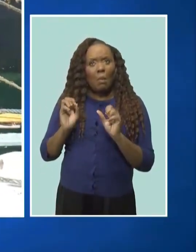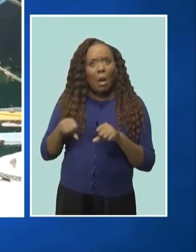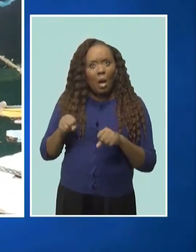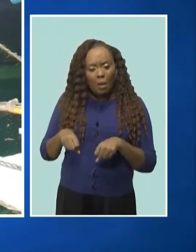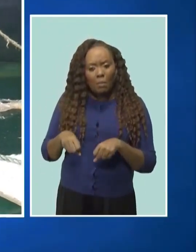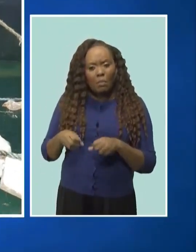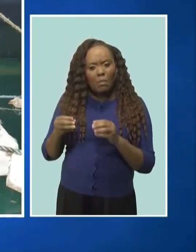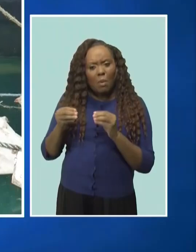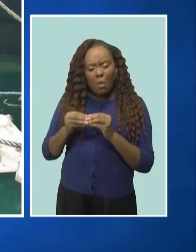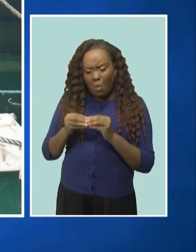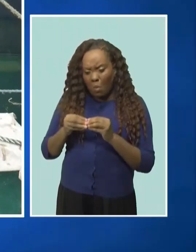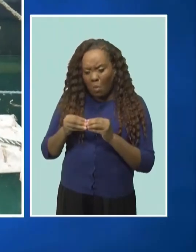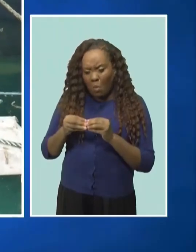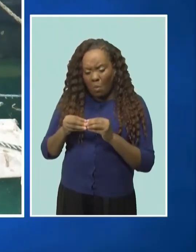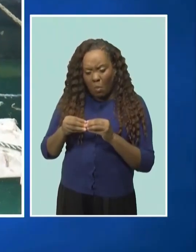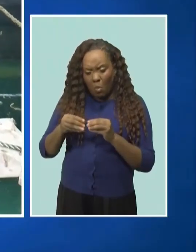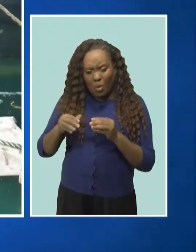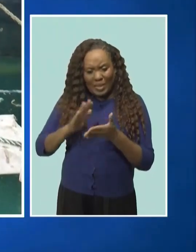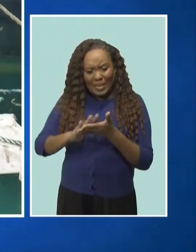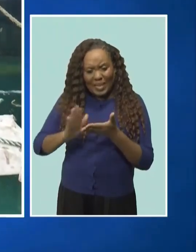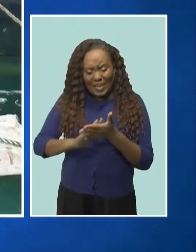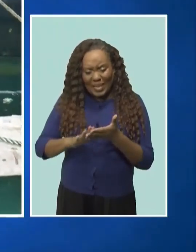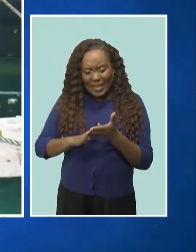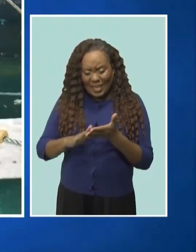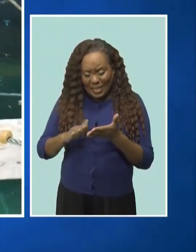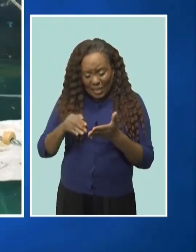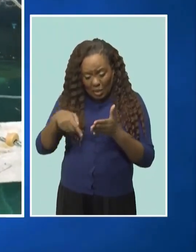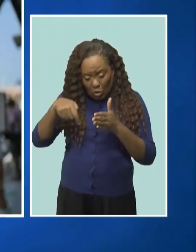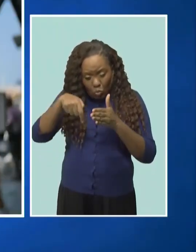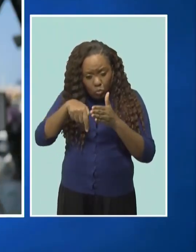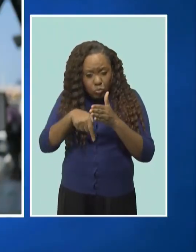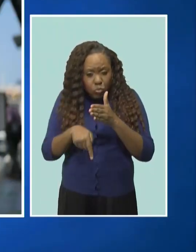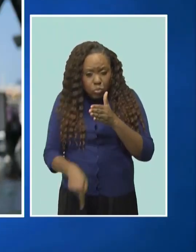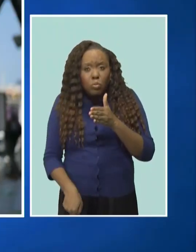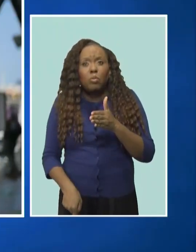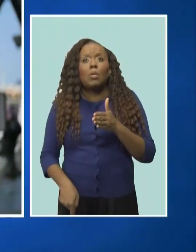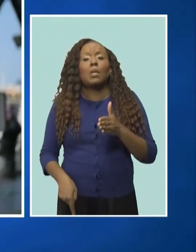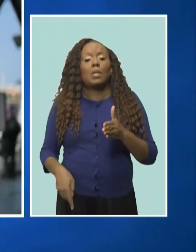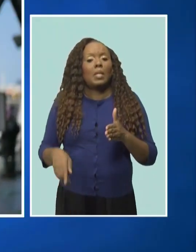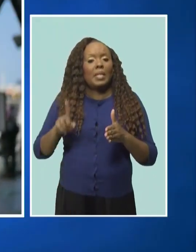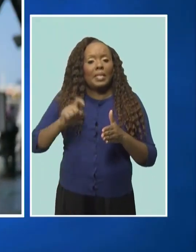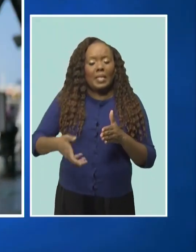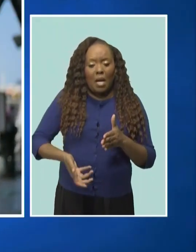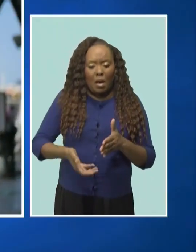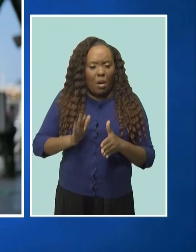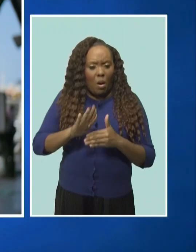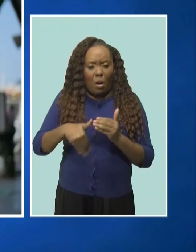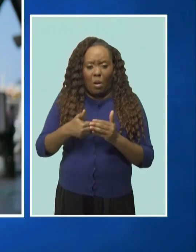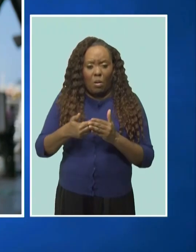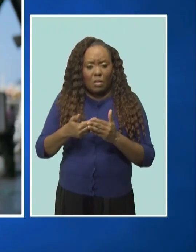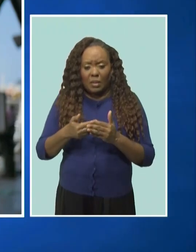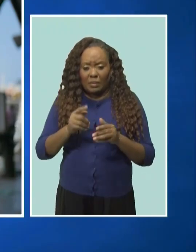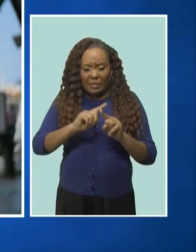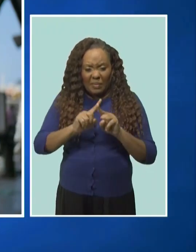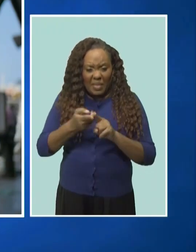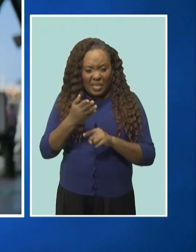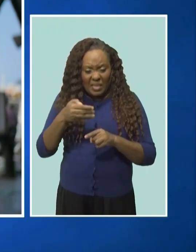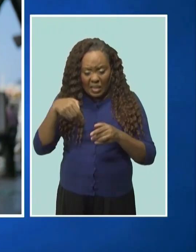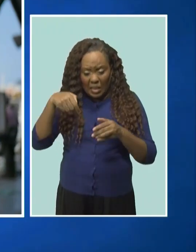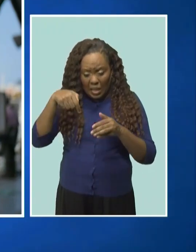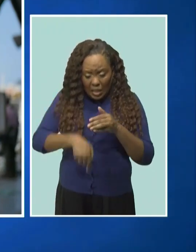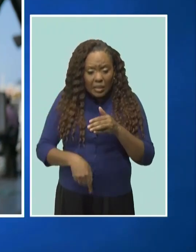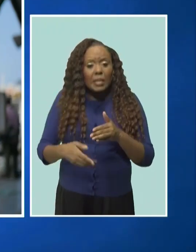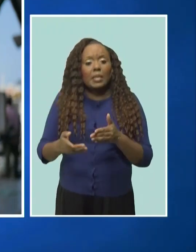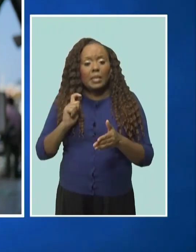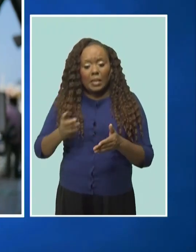bottom of here, old tires that men use for fendering. Once they pop off, they go bottom. So all of that need to clean up now, and now is the right time to do it now that most